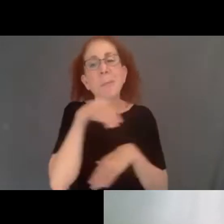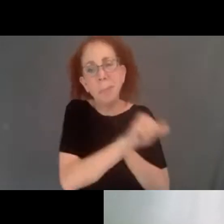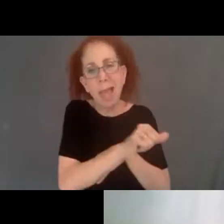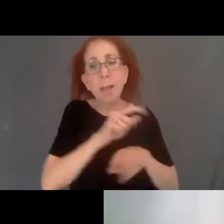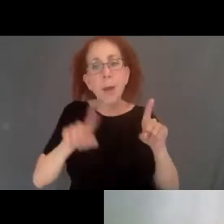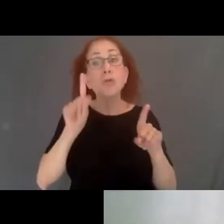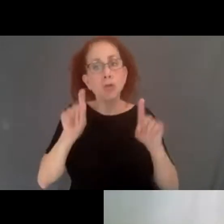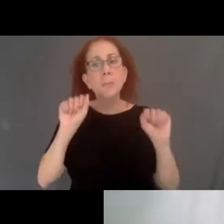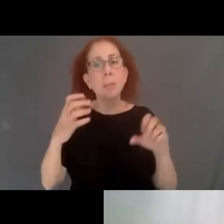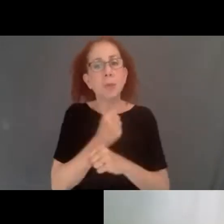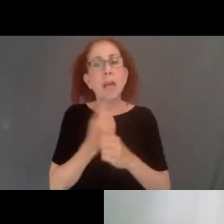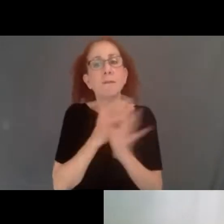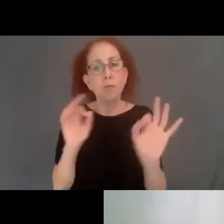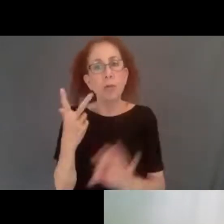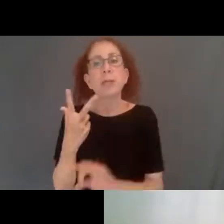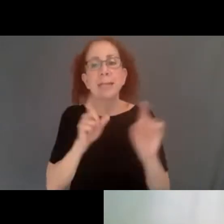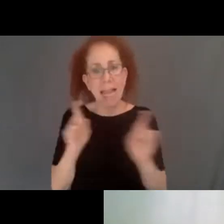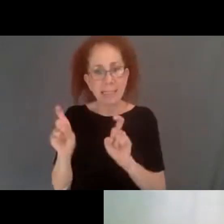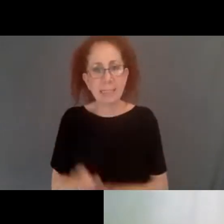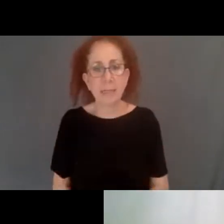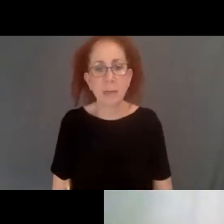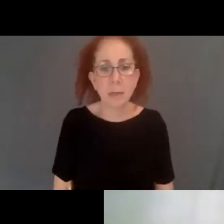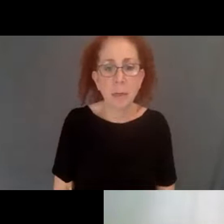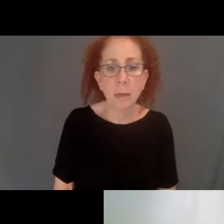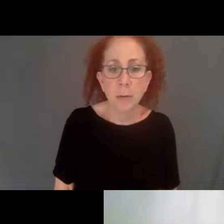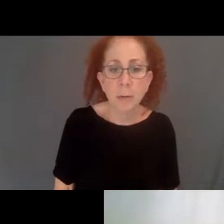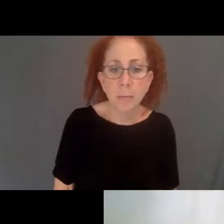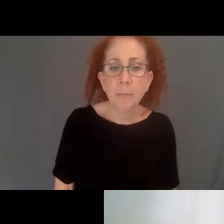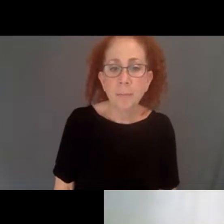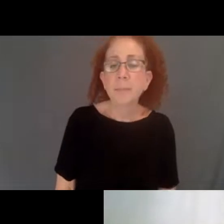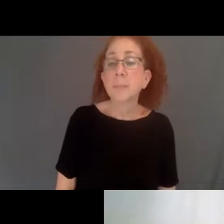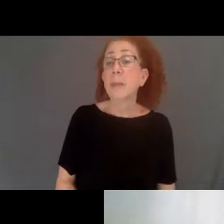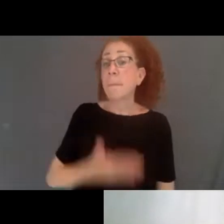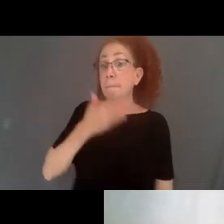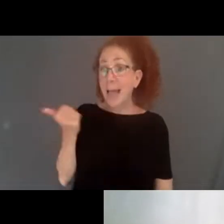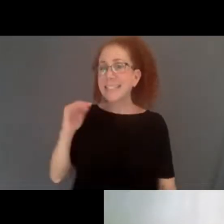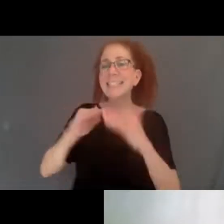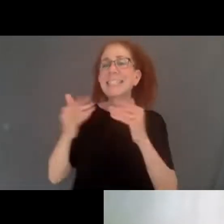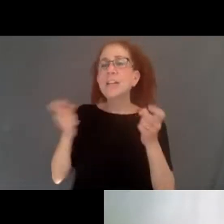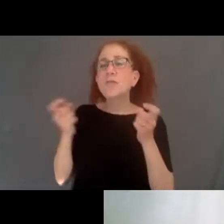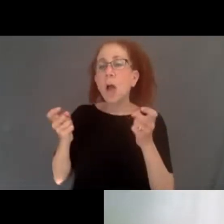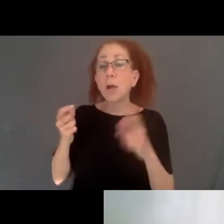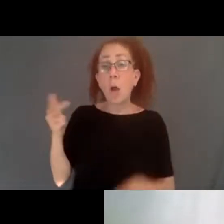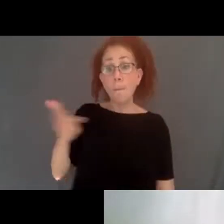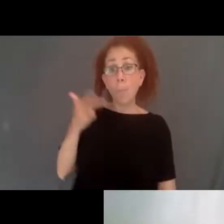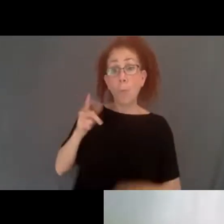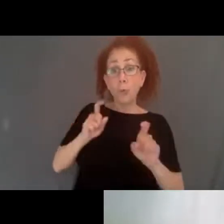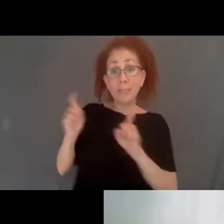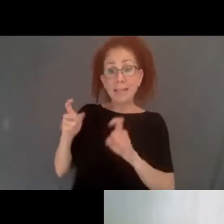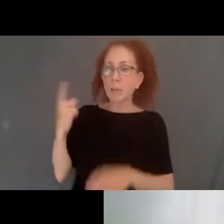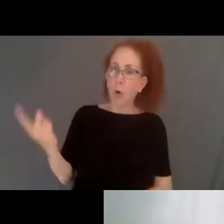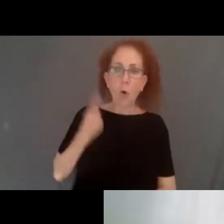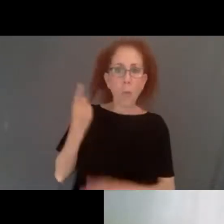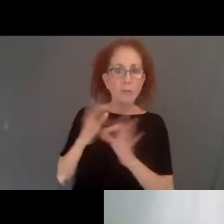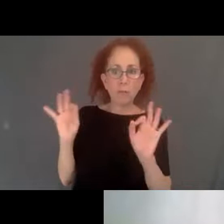COVID testing for free. Your best bet would be to go to like a city-run site. So the mobile testing units all offer free testing. You